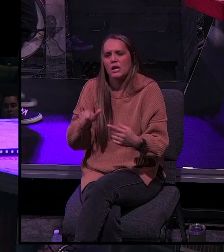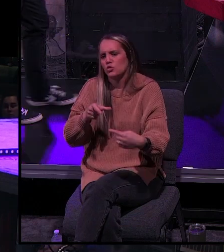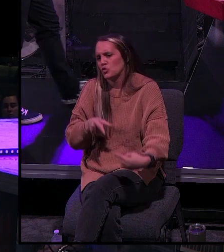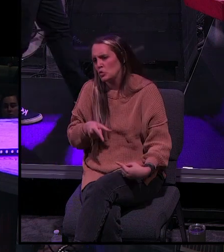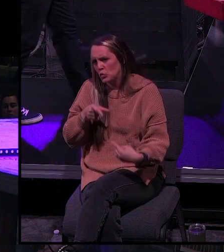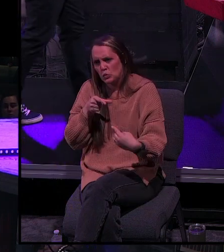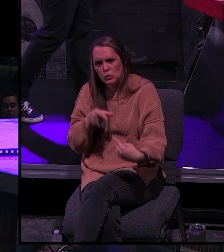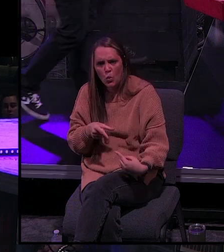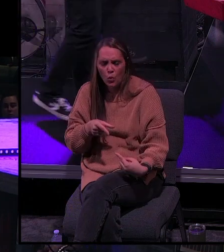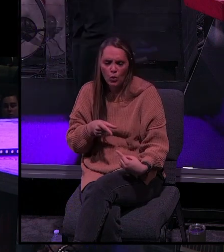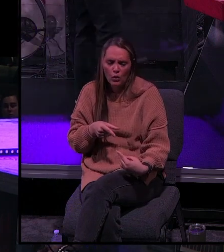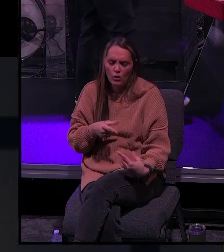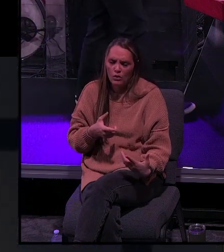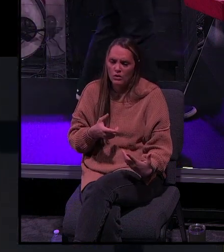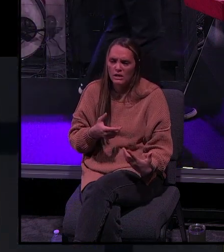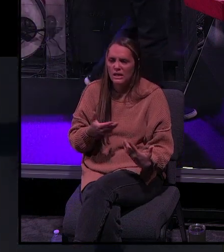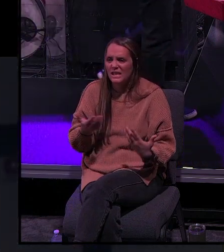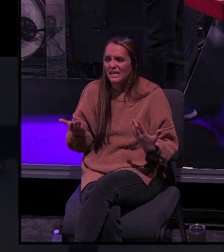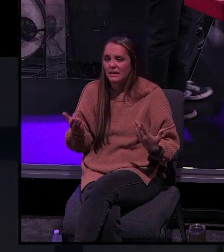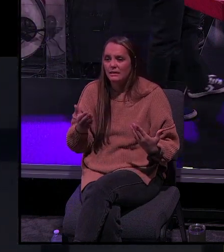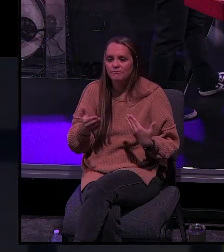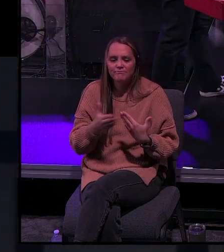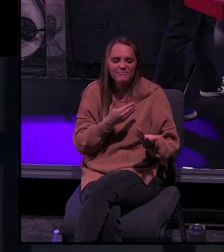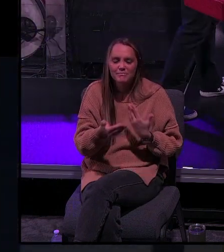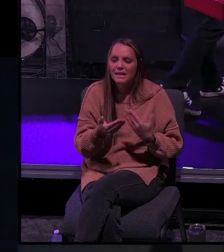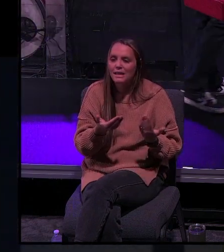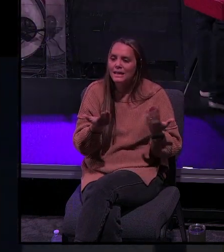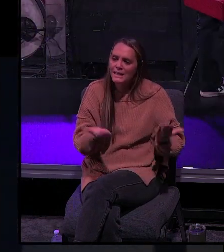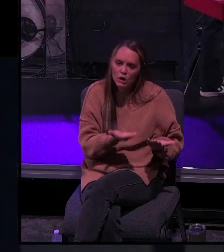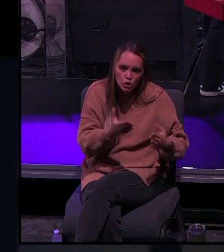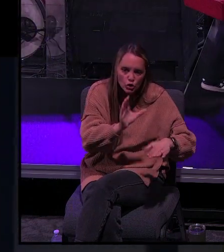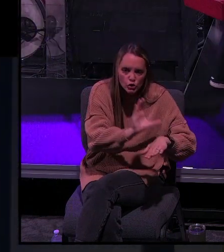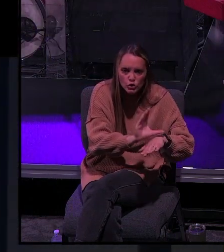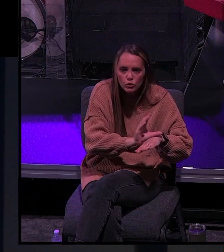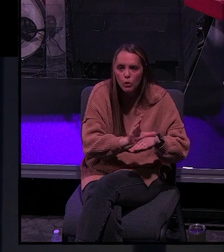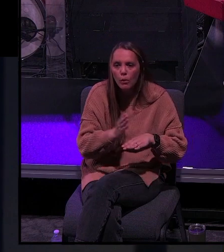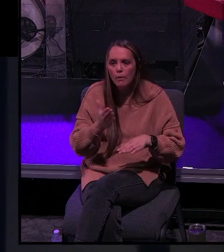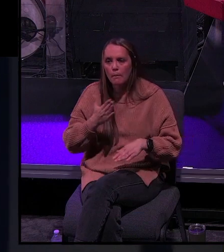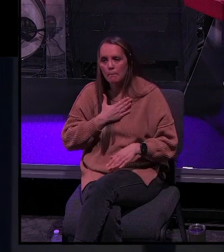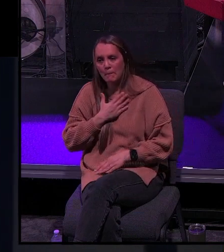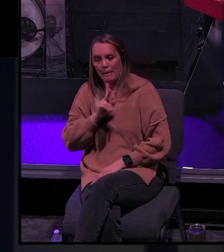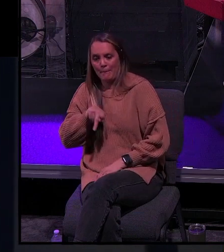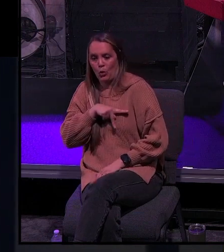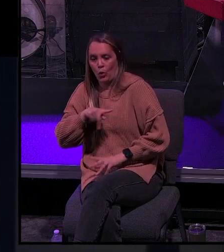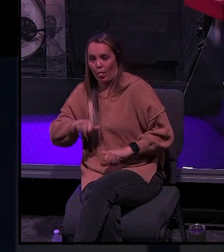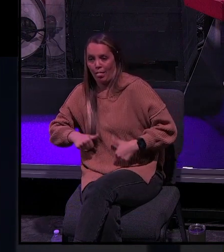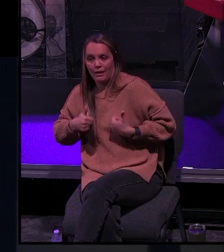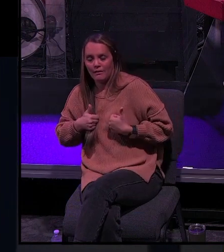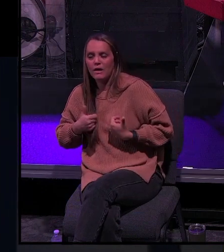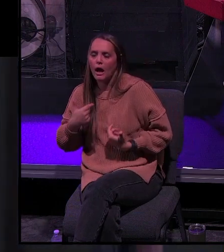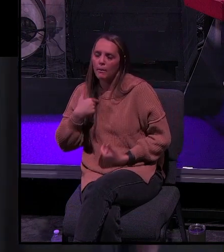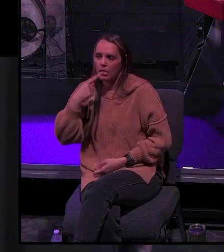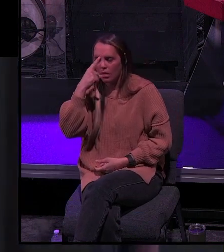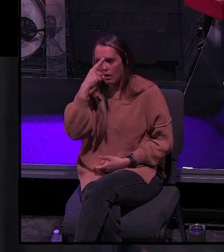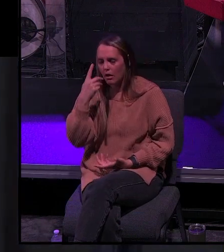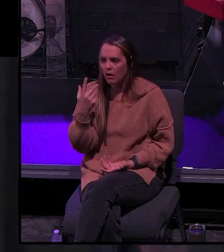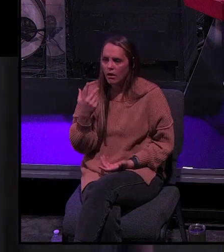struggle or challenge, whether it be here at the church or in my personal life, whatever it is, I've been thinking about how